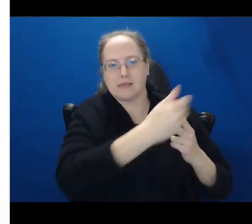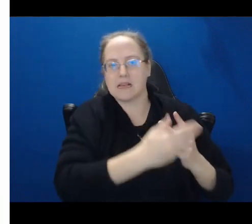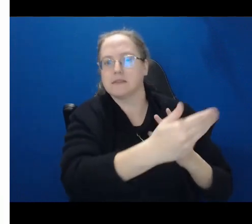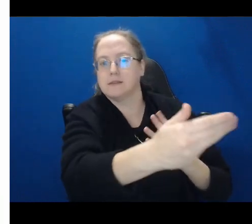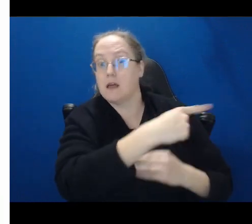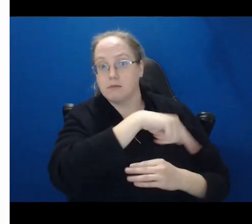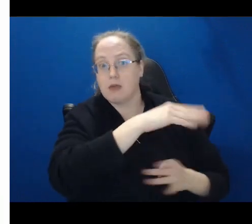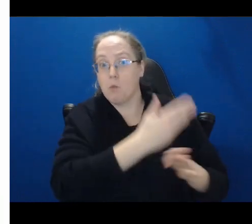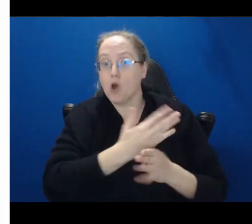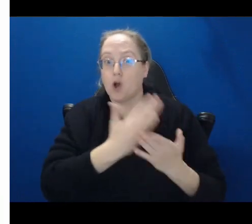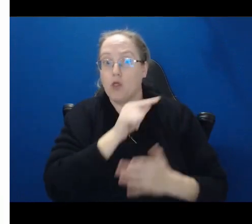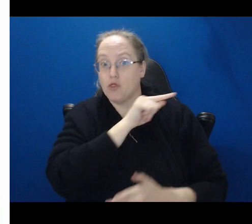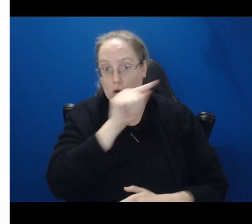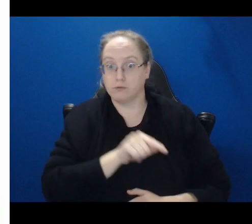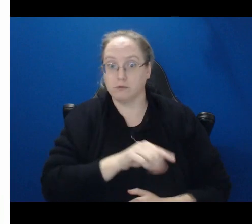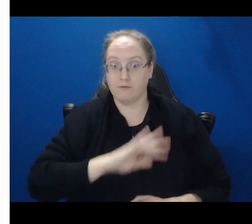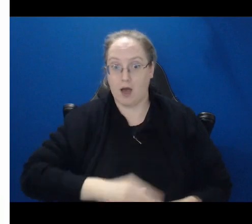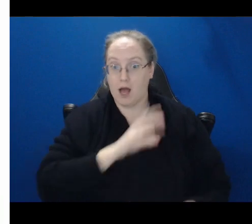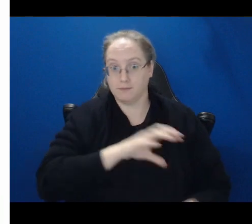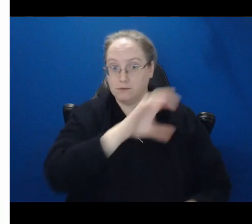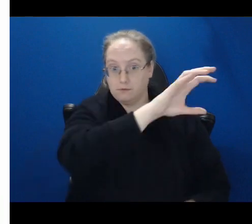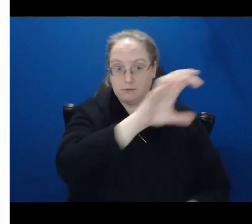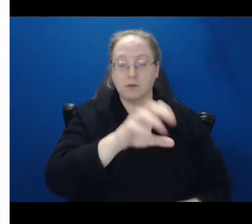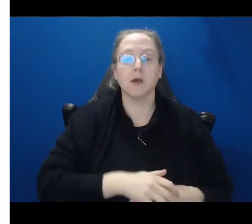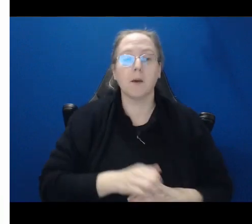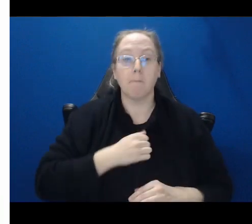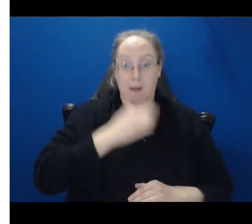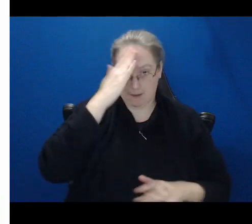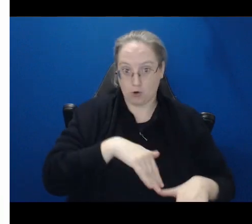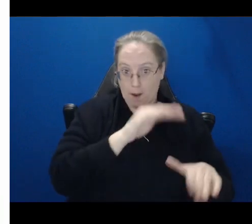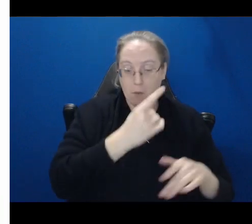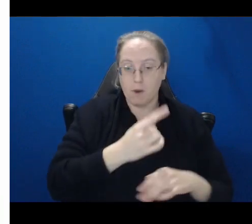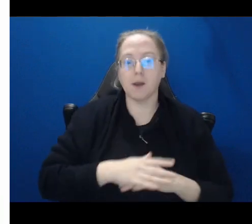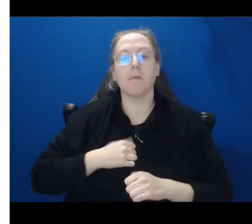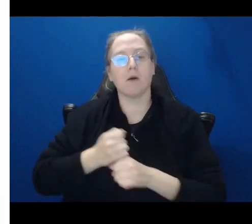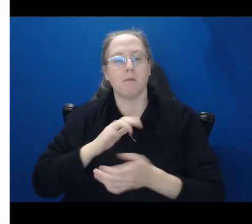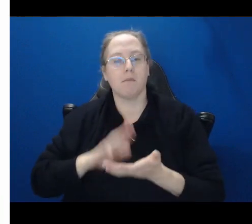and Mum grew up on one. My grandmother was born on Riversley Station,